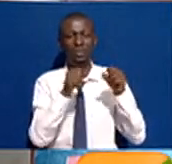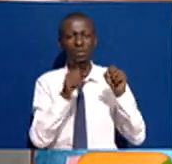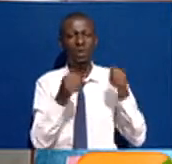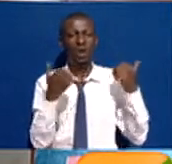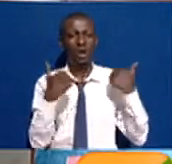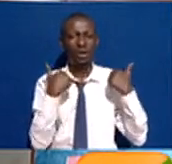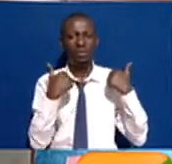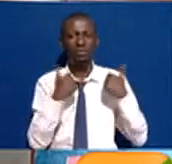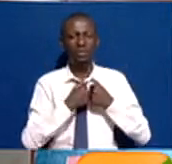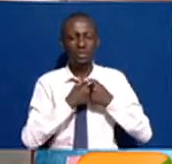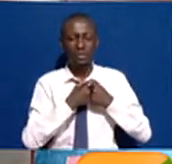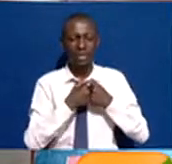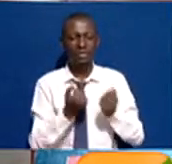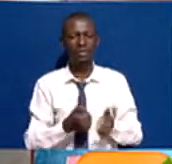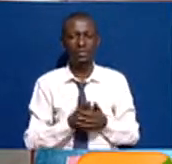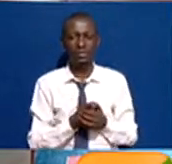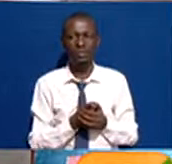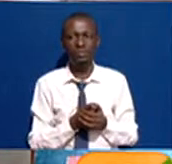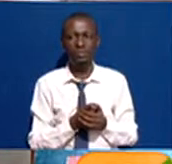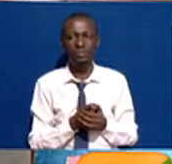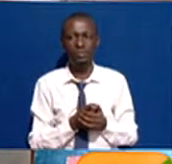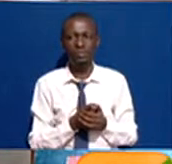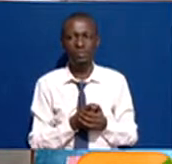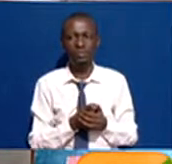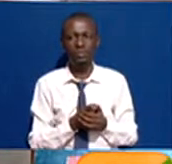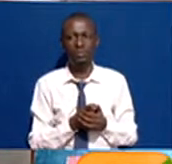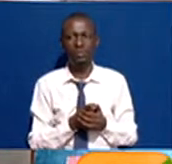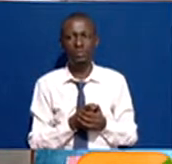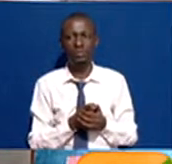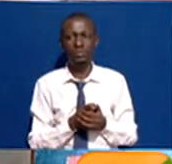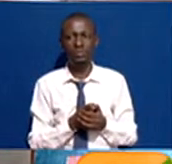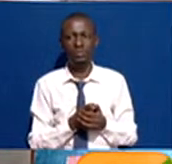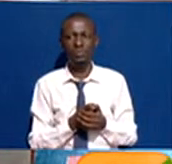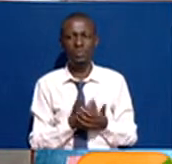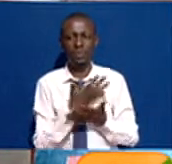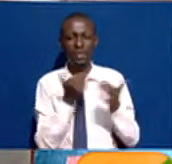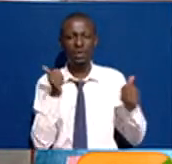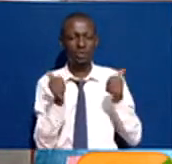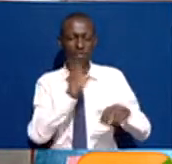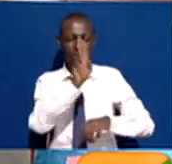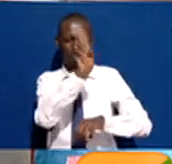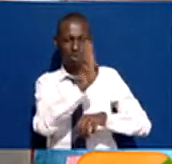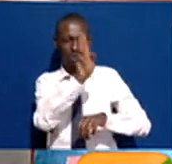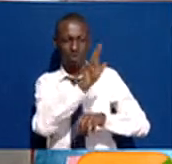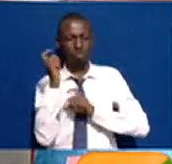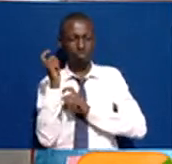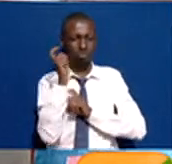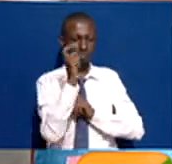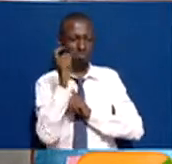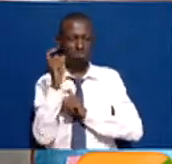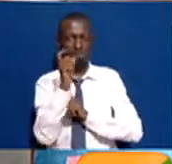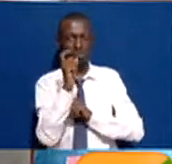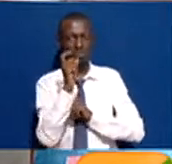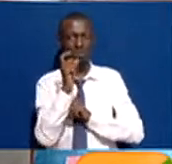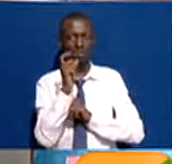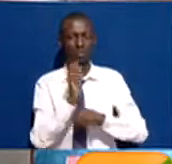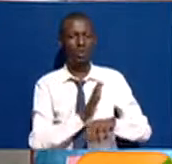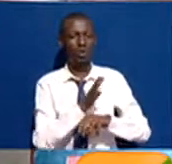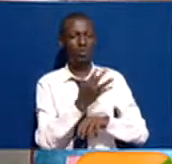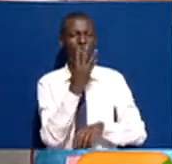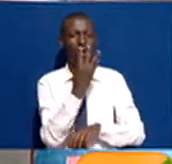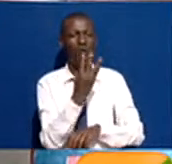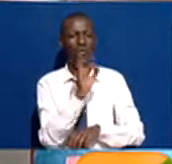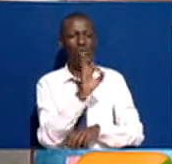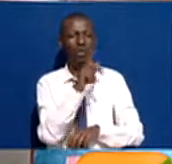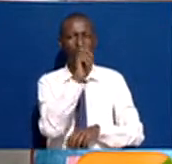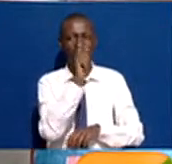Now the danger is here. The weapons that we use, the personal weapons that we have, are about over 4 feet. So you can imagine